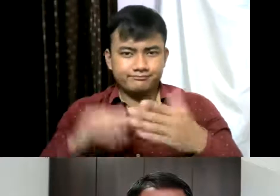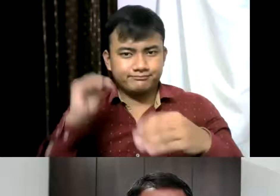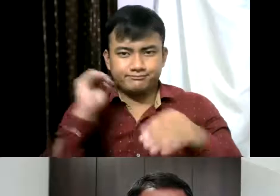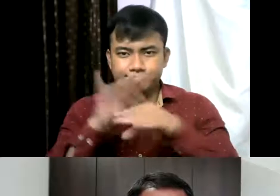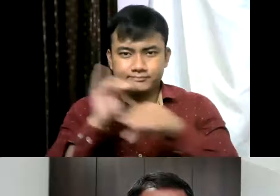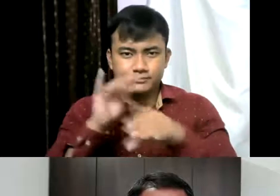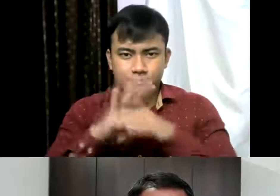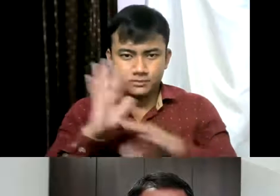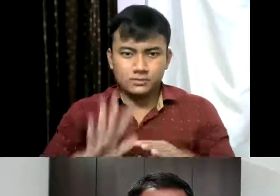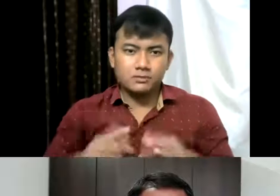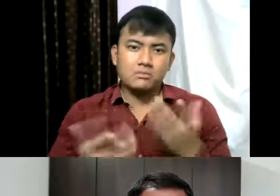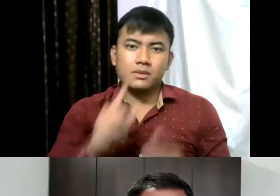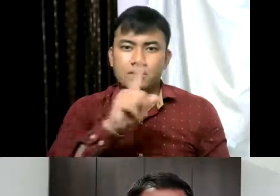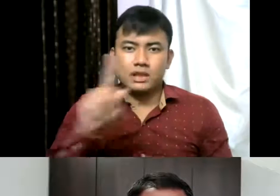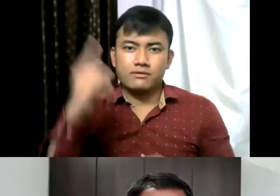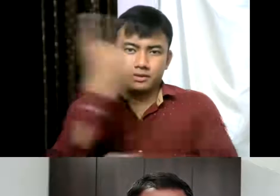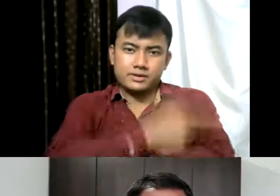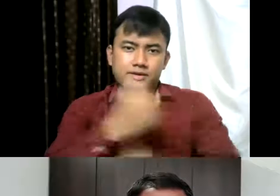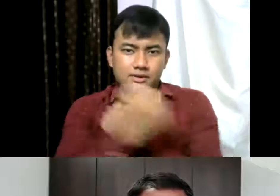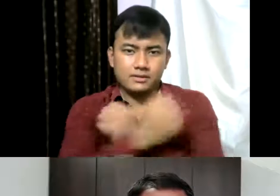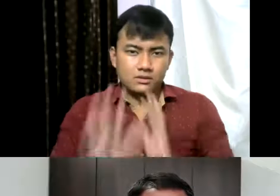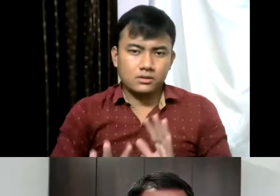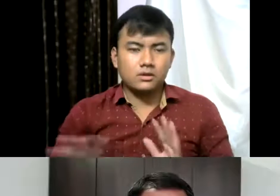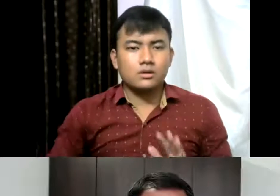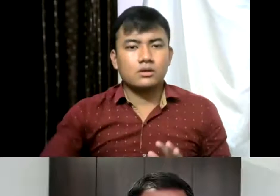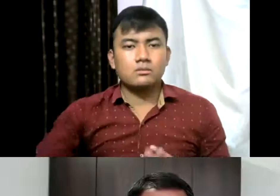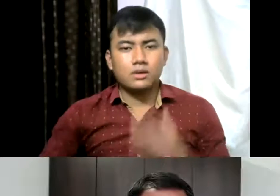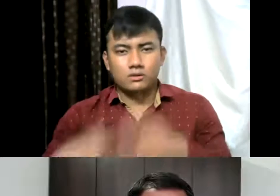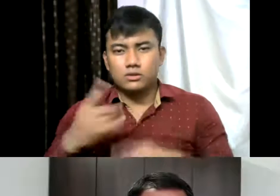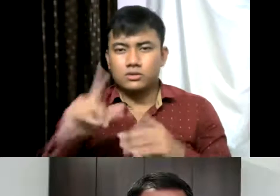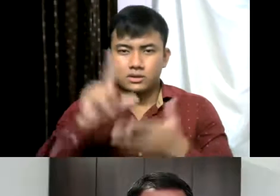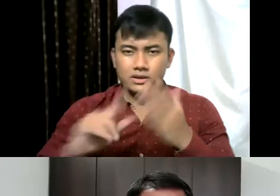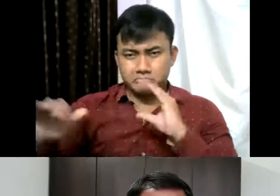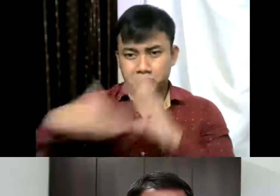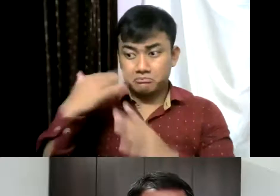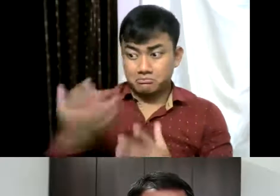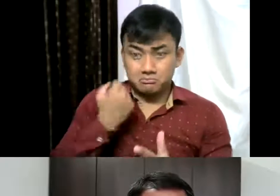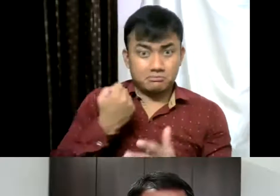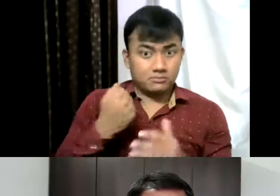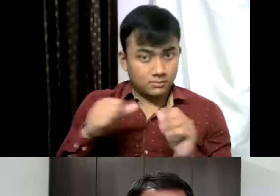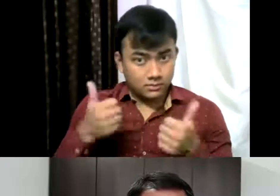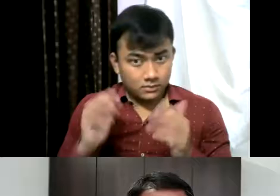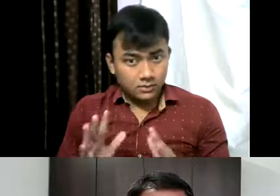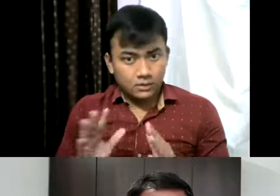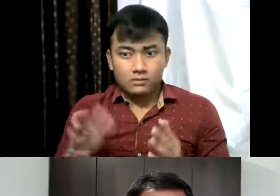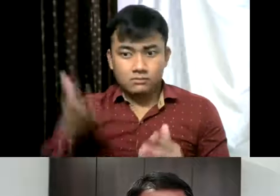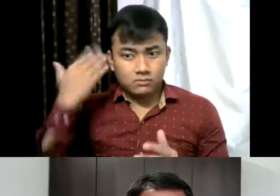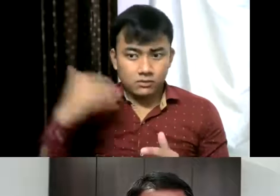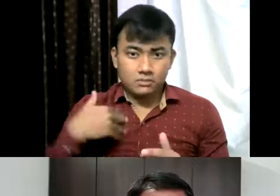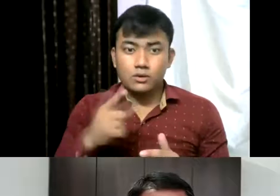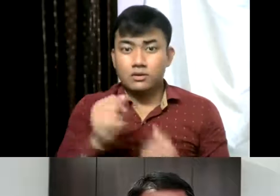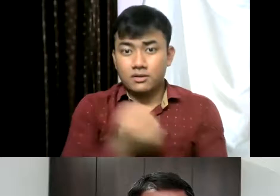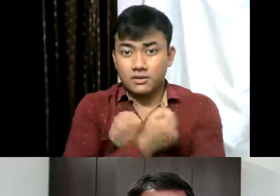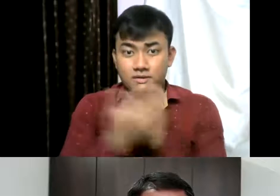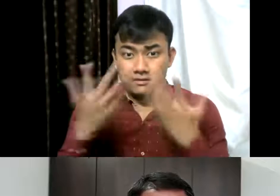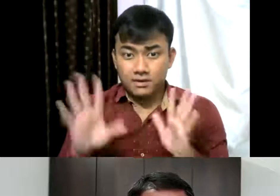11 Ways of Love. Brilliant. When in one of the letters, Dhruvo writes that, before I fell in love with you, my